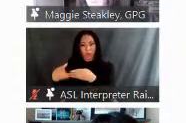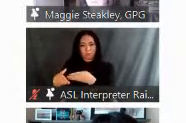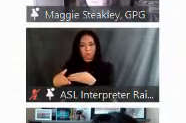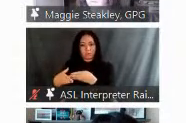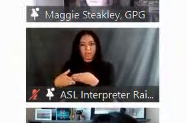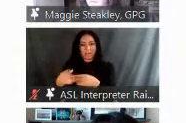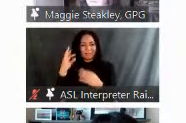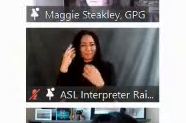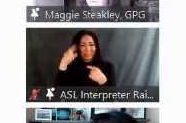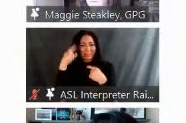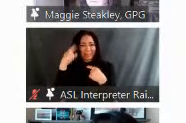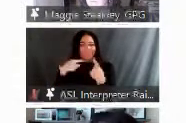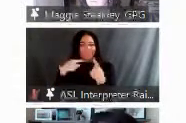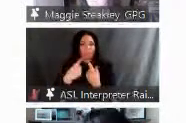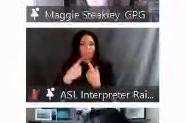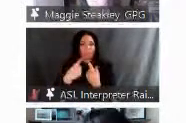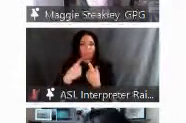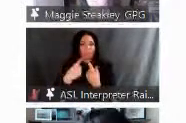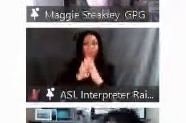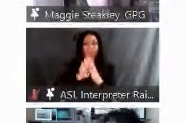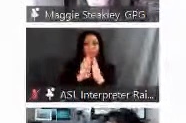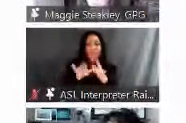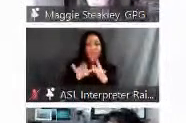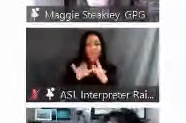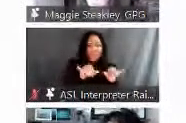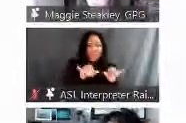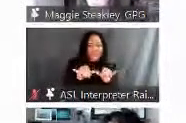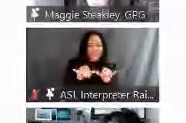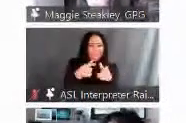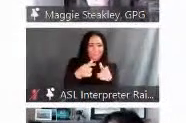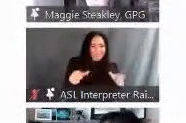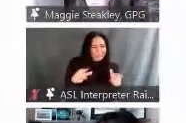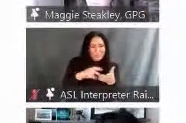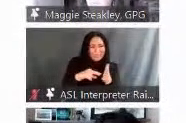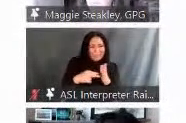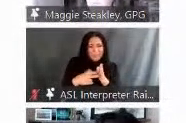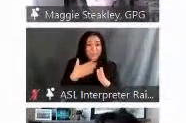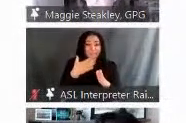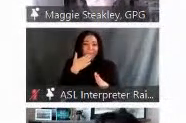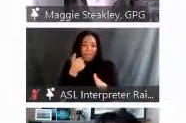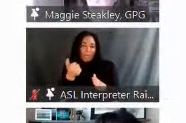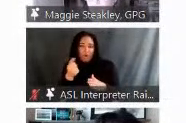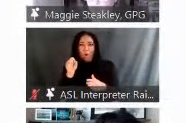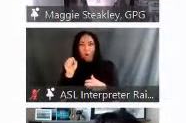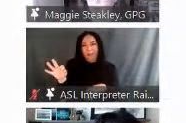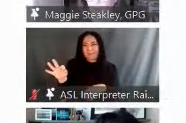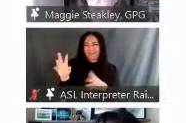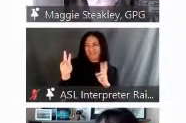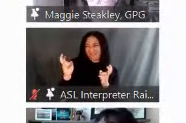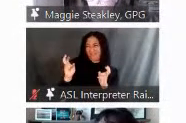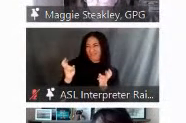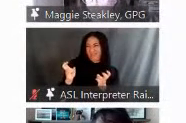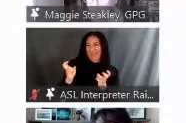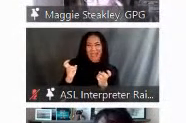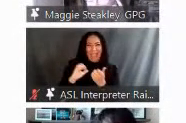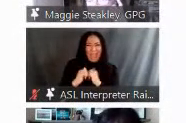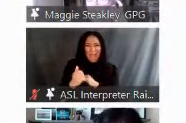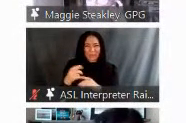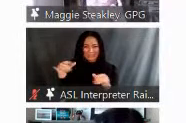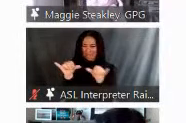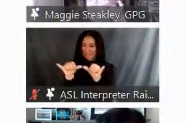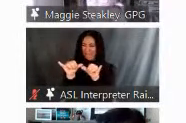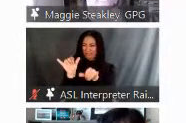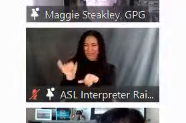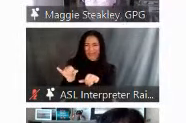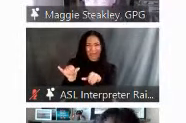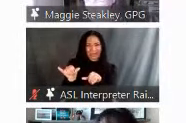thinking about when we're developing common language and definition, like what does it mean to be better off? How do we define that? How do we measure that?